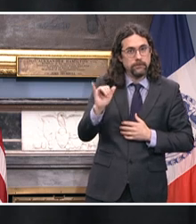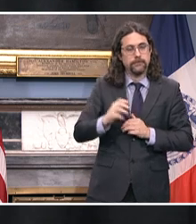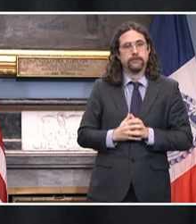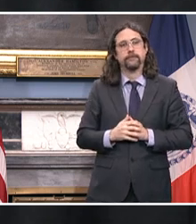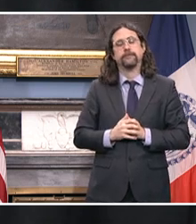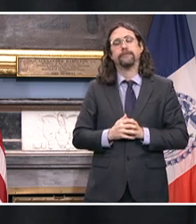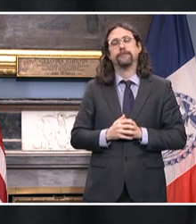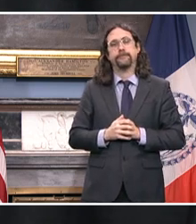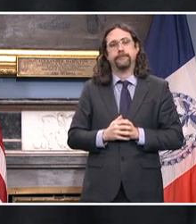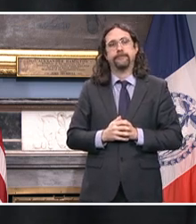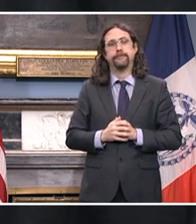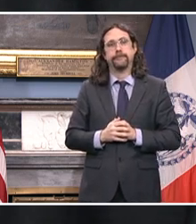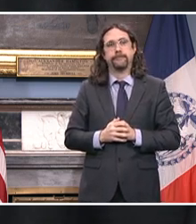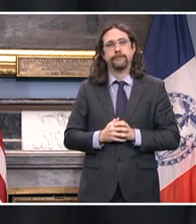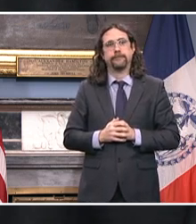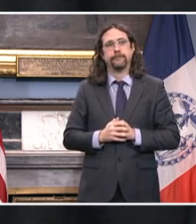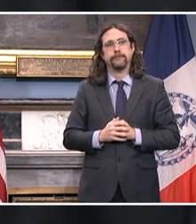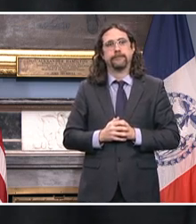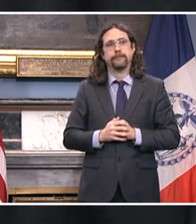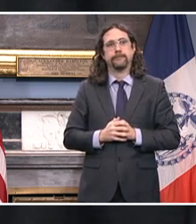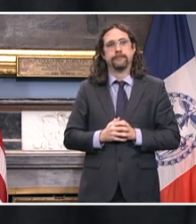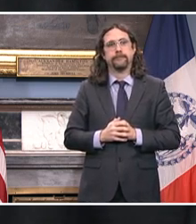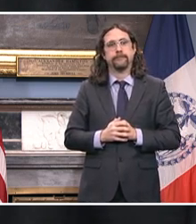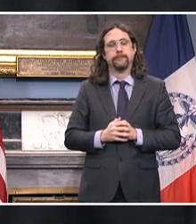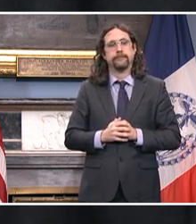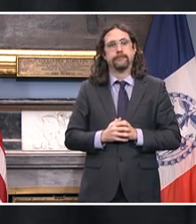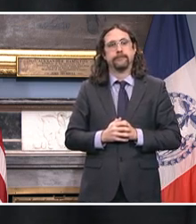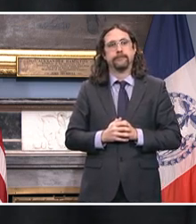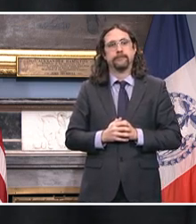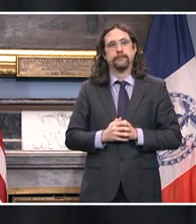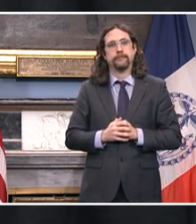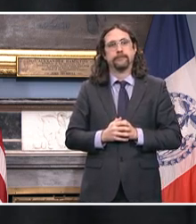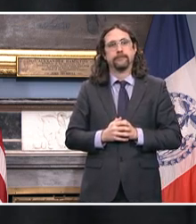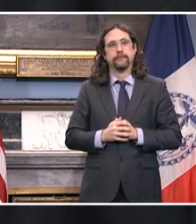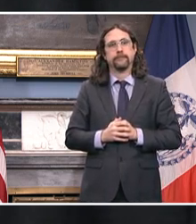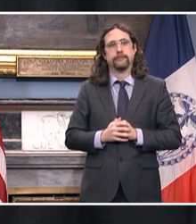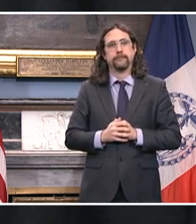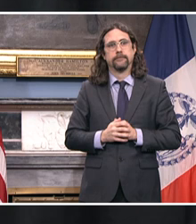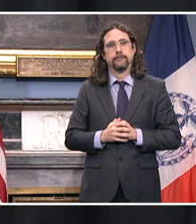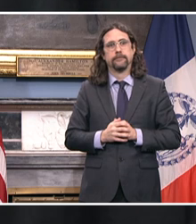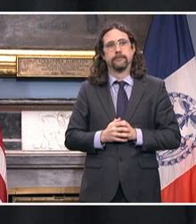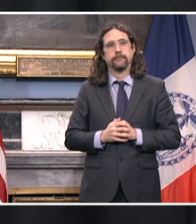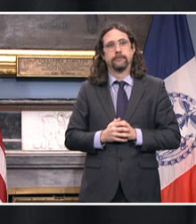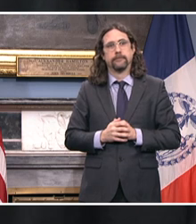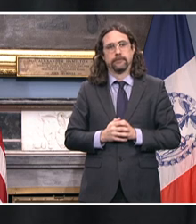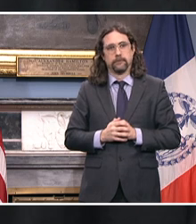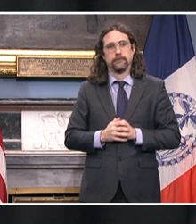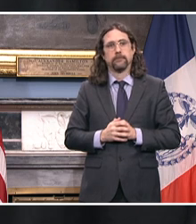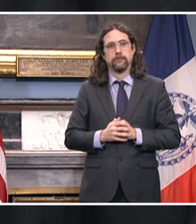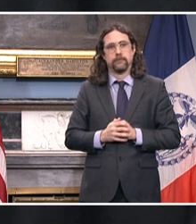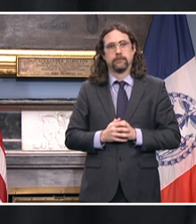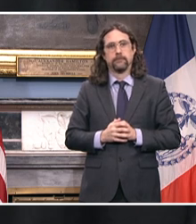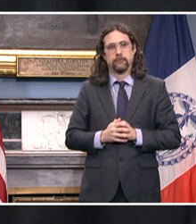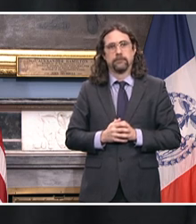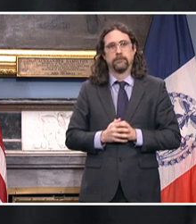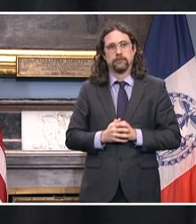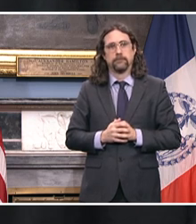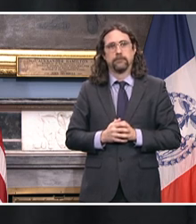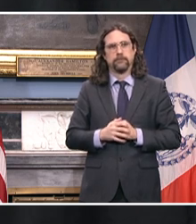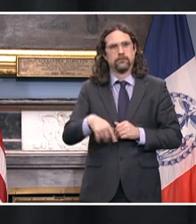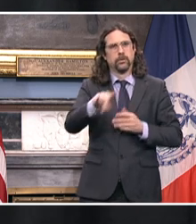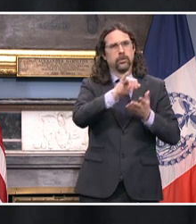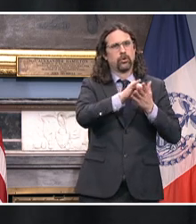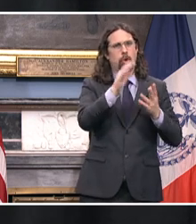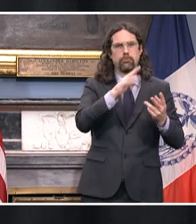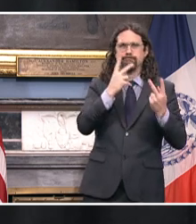New Yorkers have watched as we've transformed, all of us, the city, the state, FEMA, everyone together, transformed sites that we think of